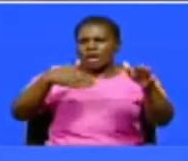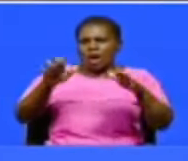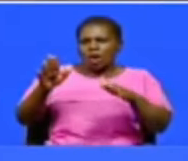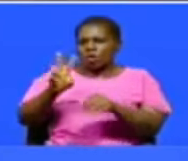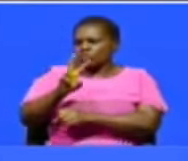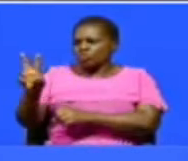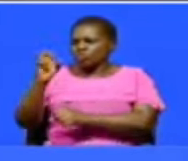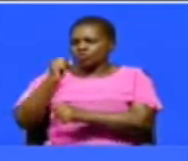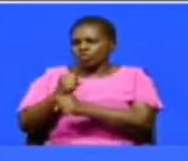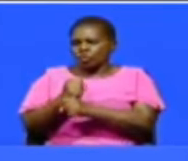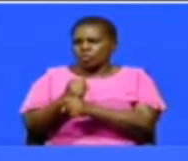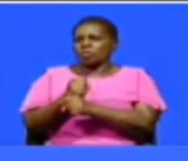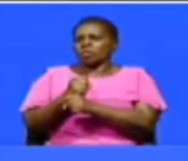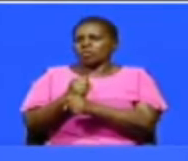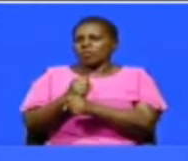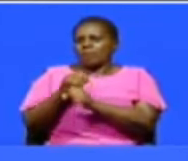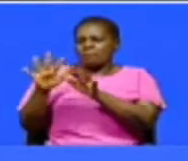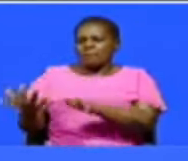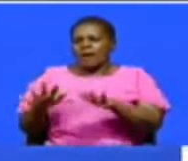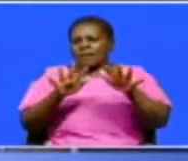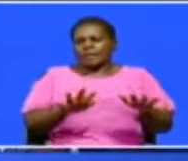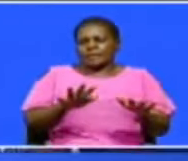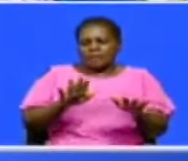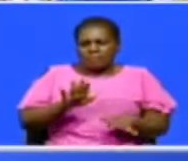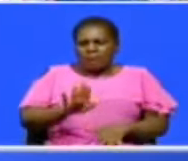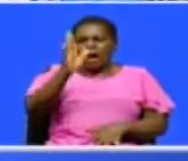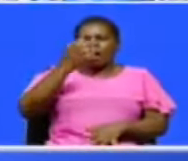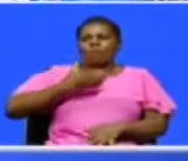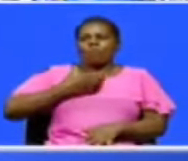what Kitoga is doing, they can be able to market their products. In the